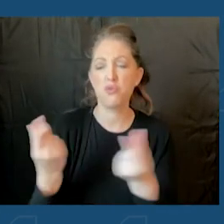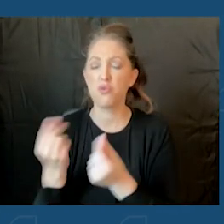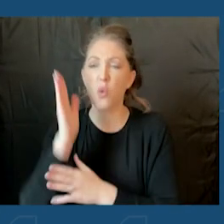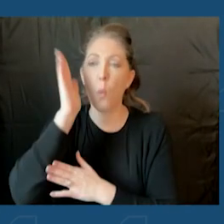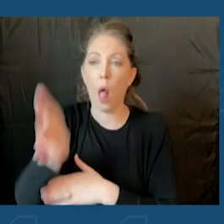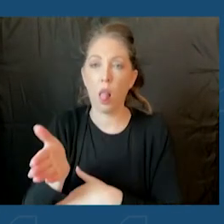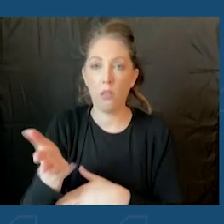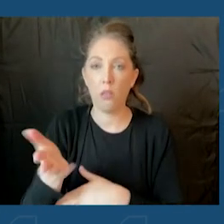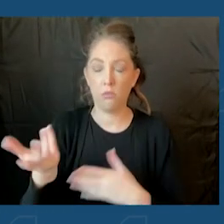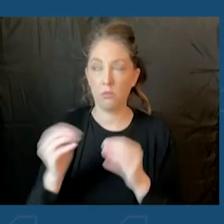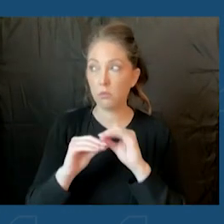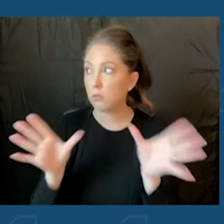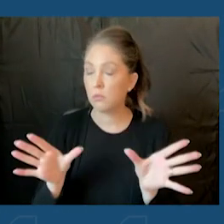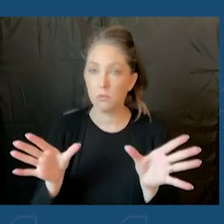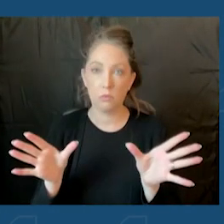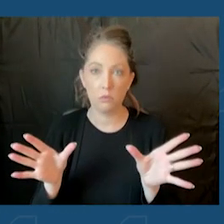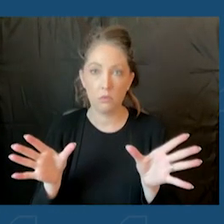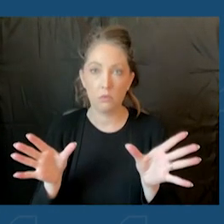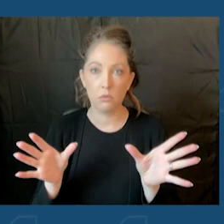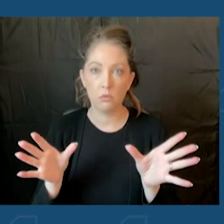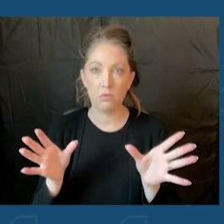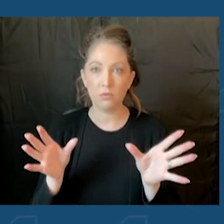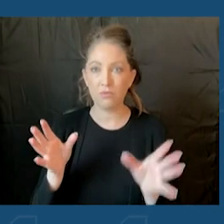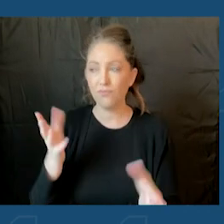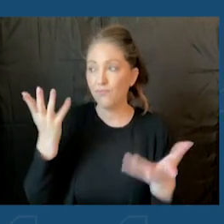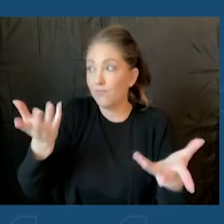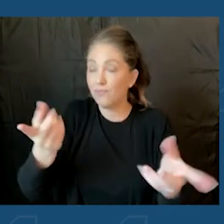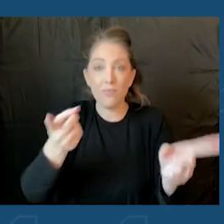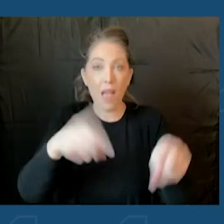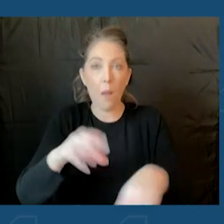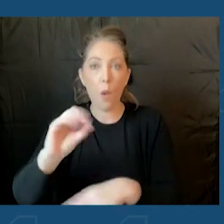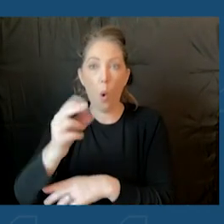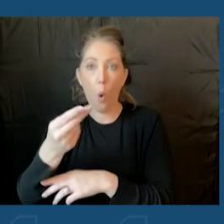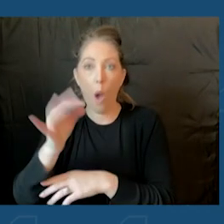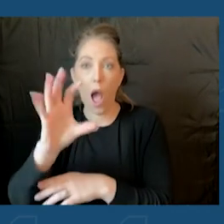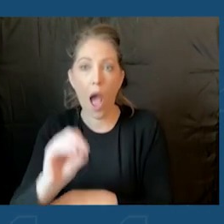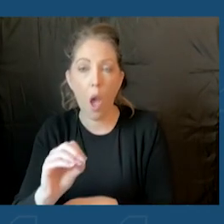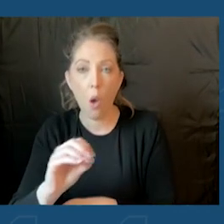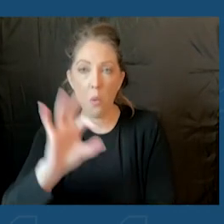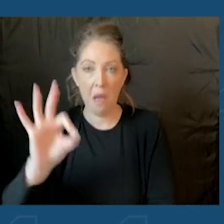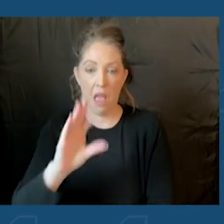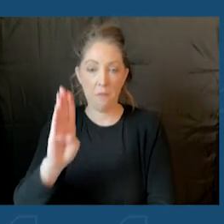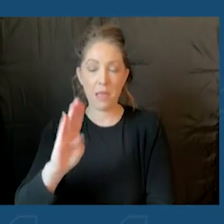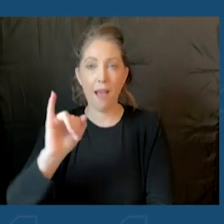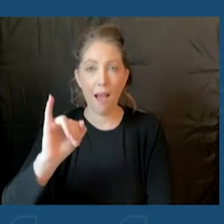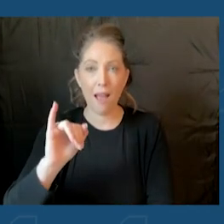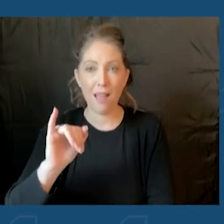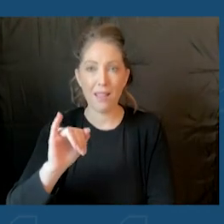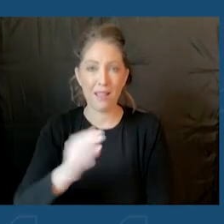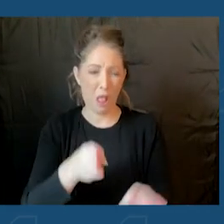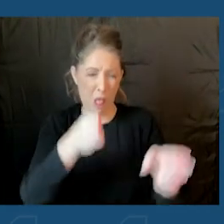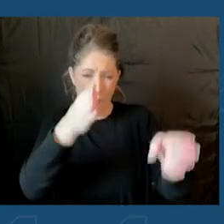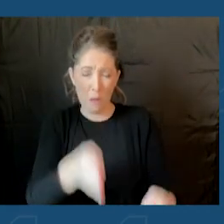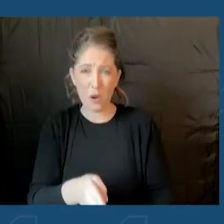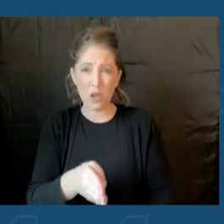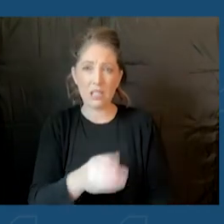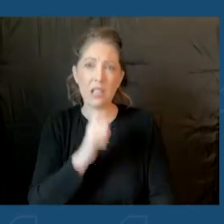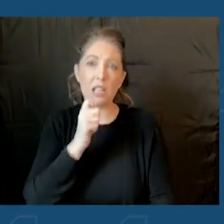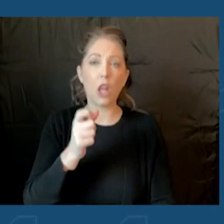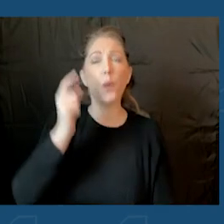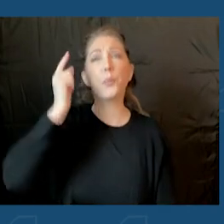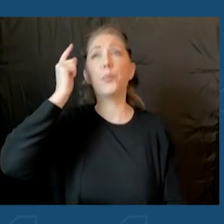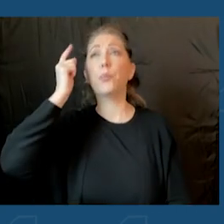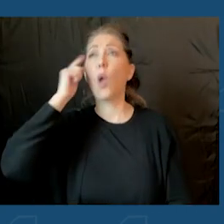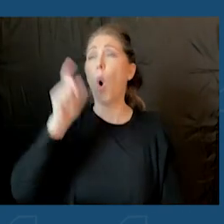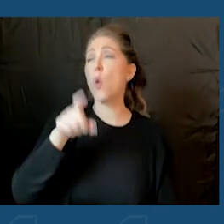happened in Ohio with the FBI. An attack. This person didn't just think of this one day and walk in and do that.